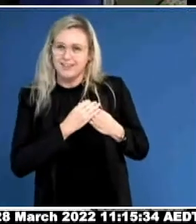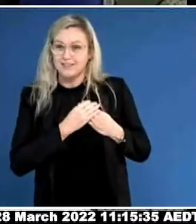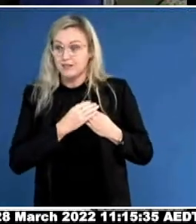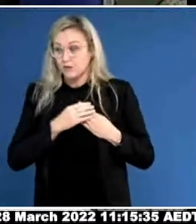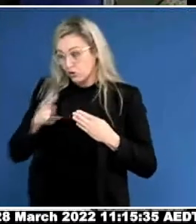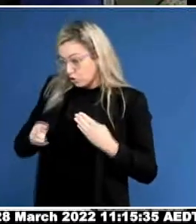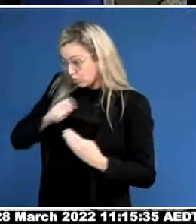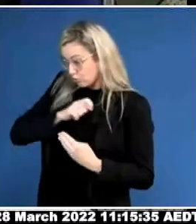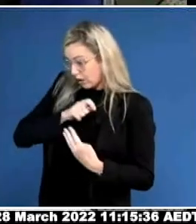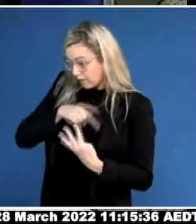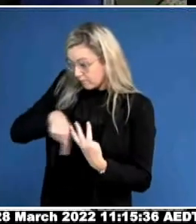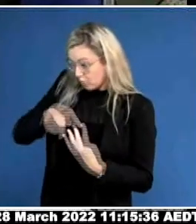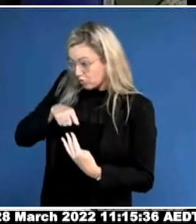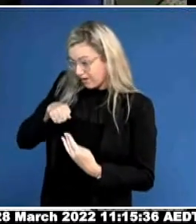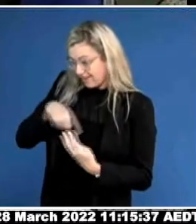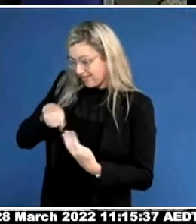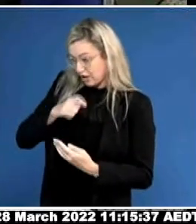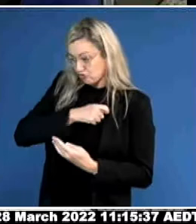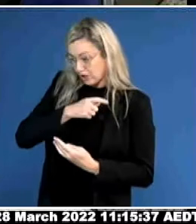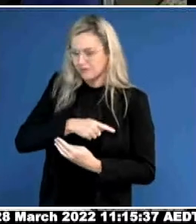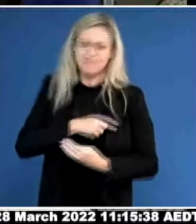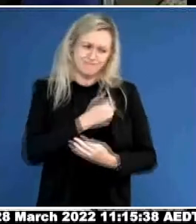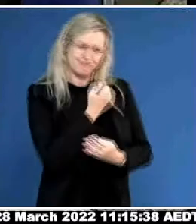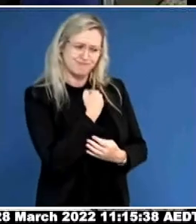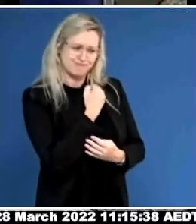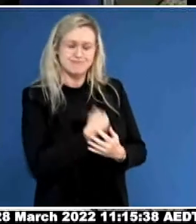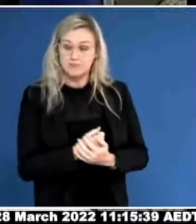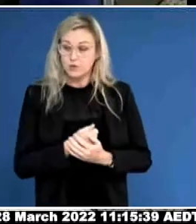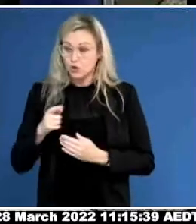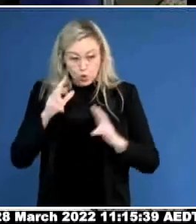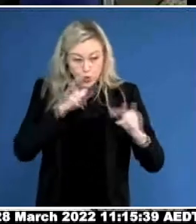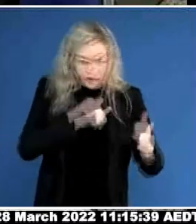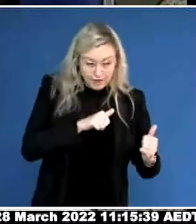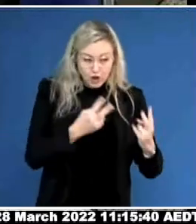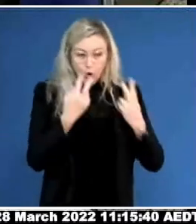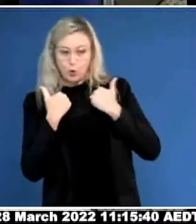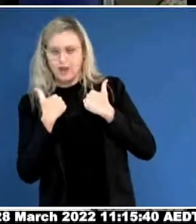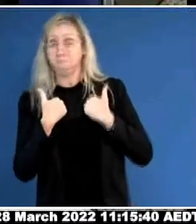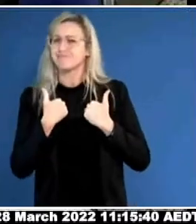Yes. And they look after you and you look after them. They sure do.